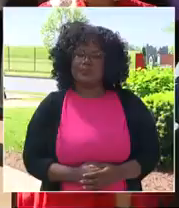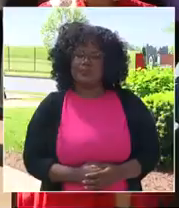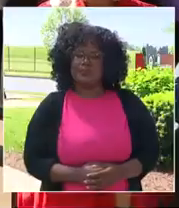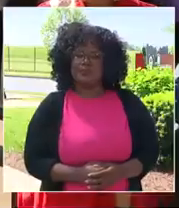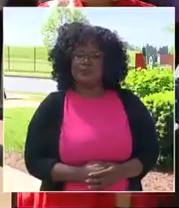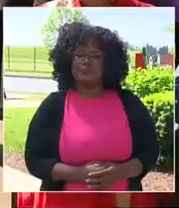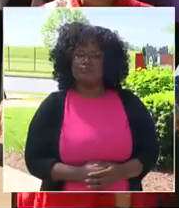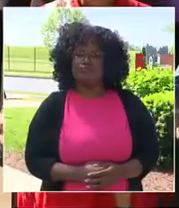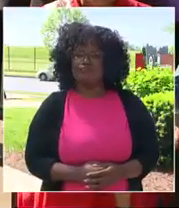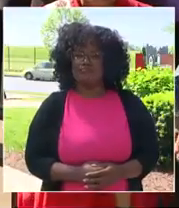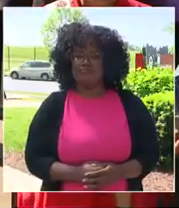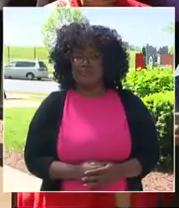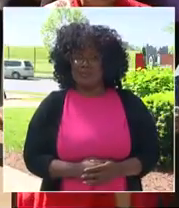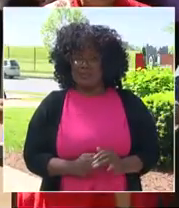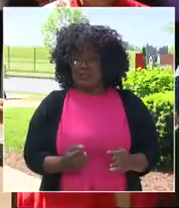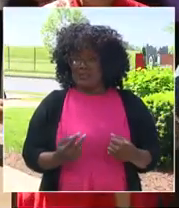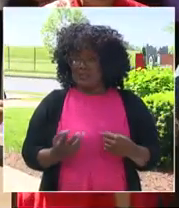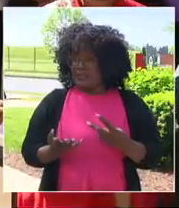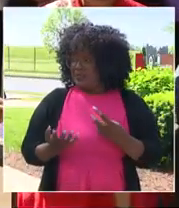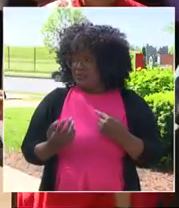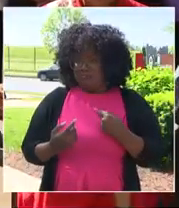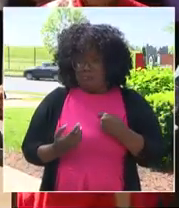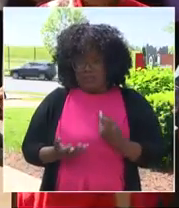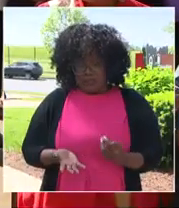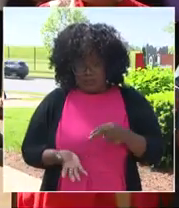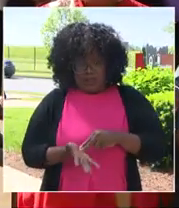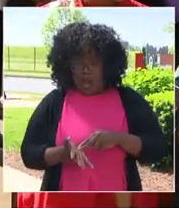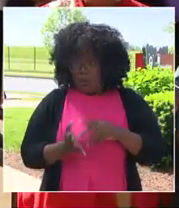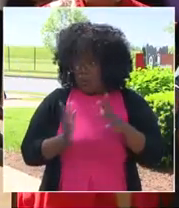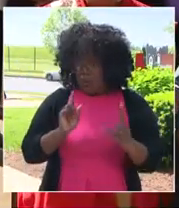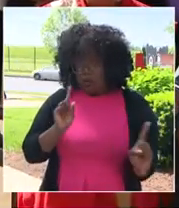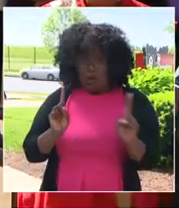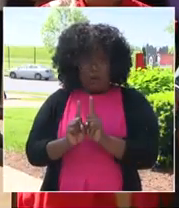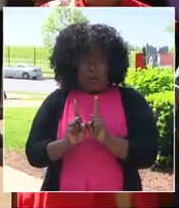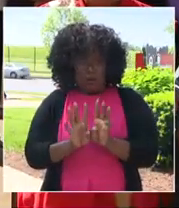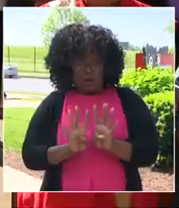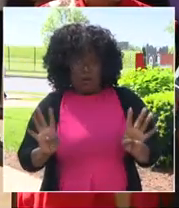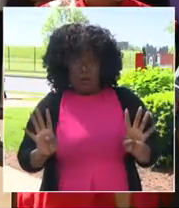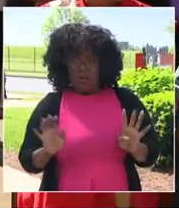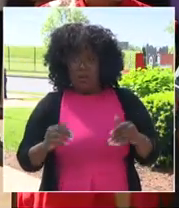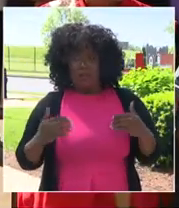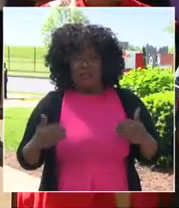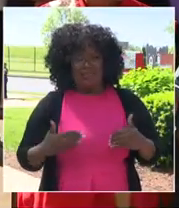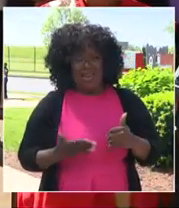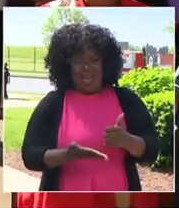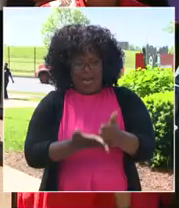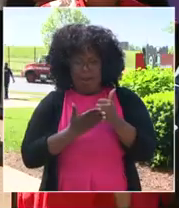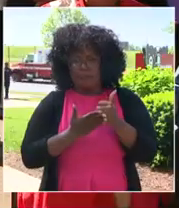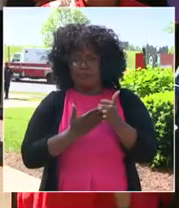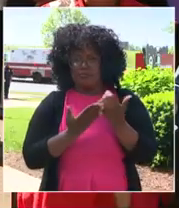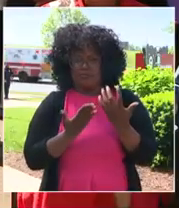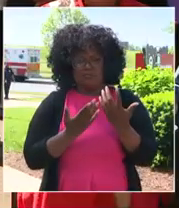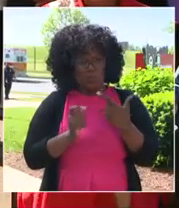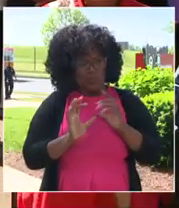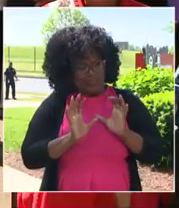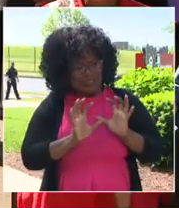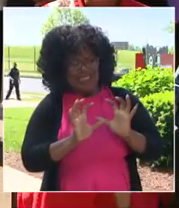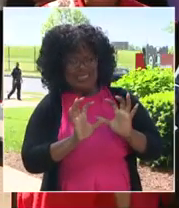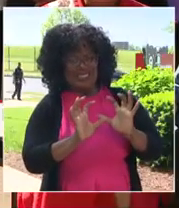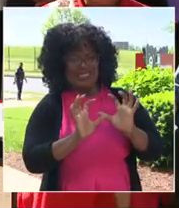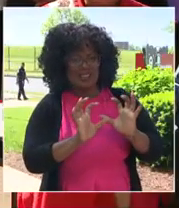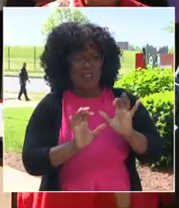Who are standing with us to push back against the devastating proposed cuts